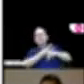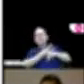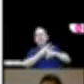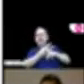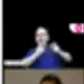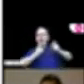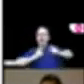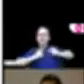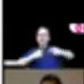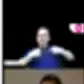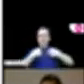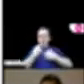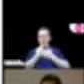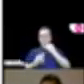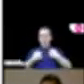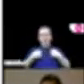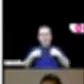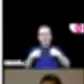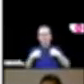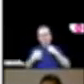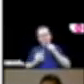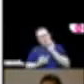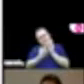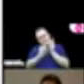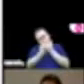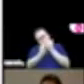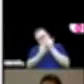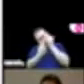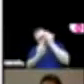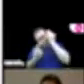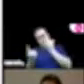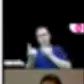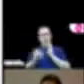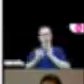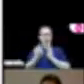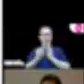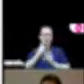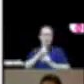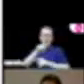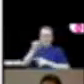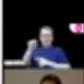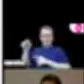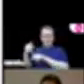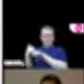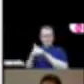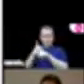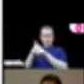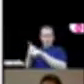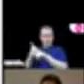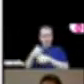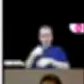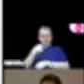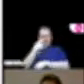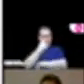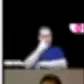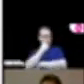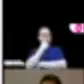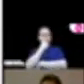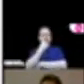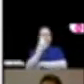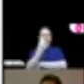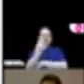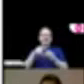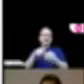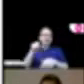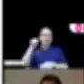me, many other women that I found there. I think it's 3 years back. So it